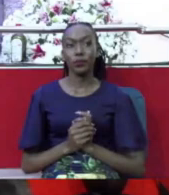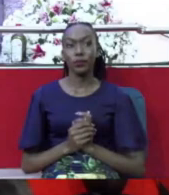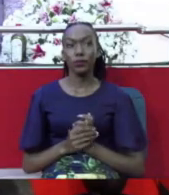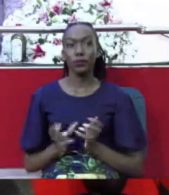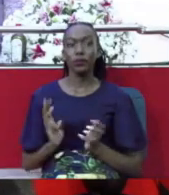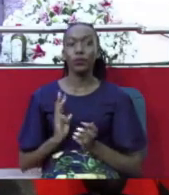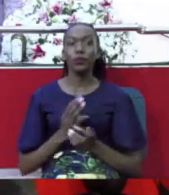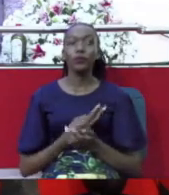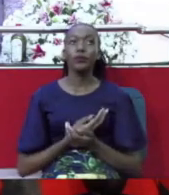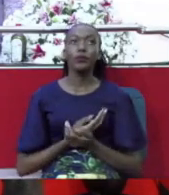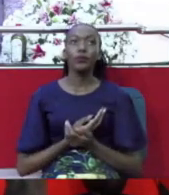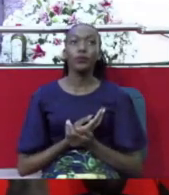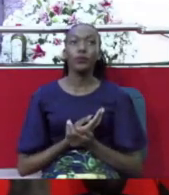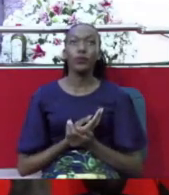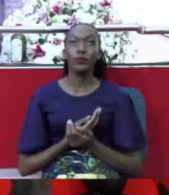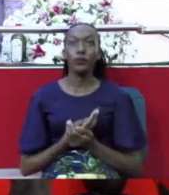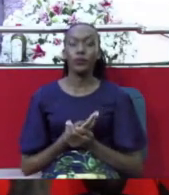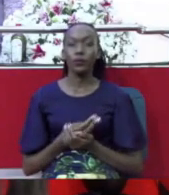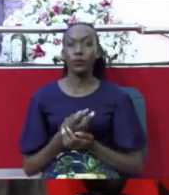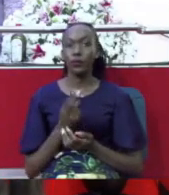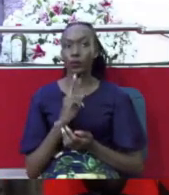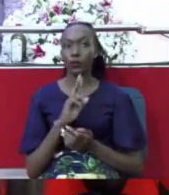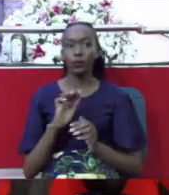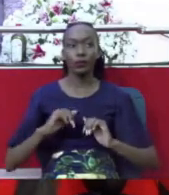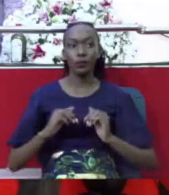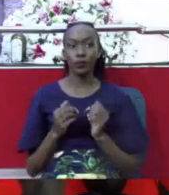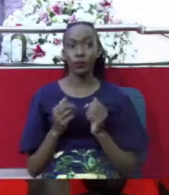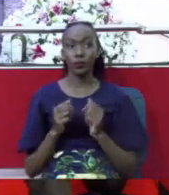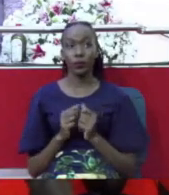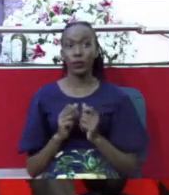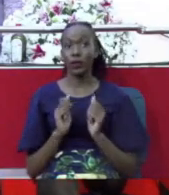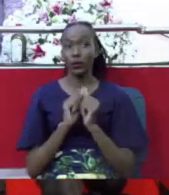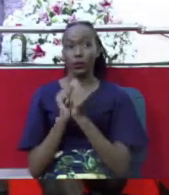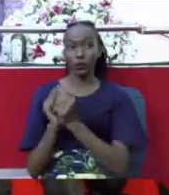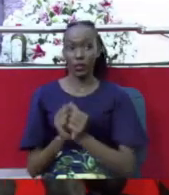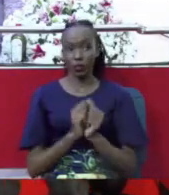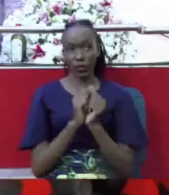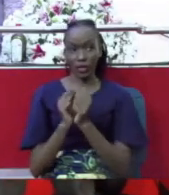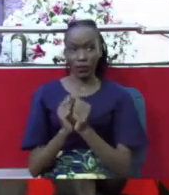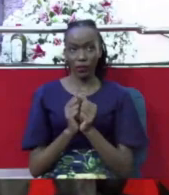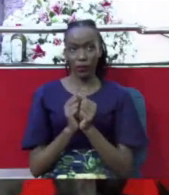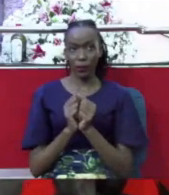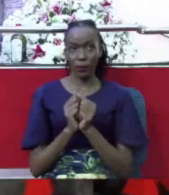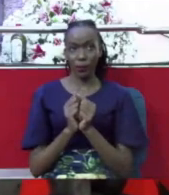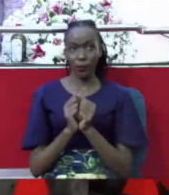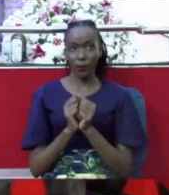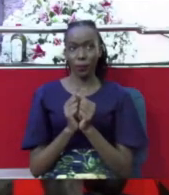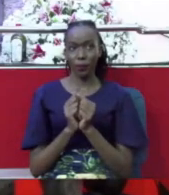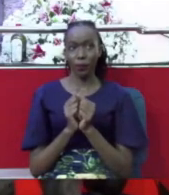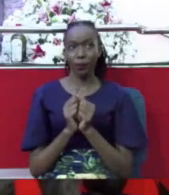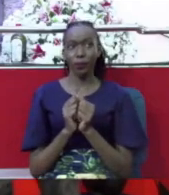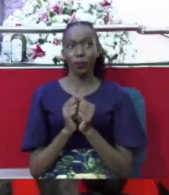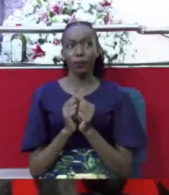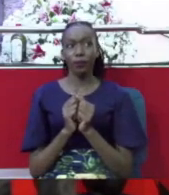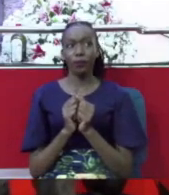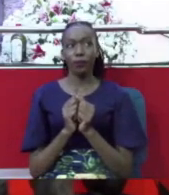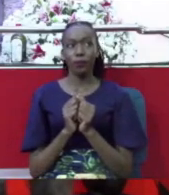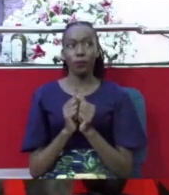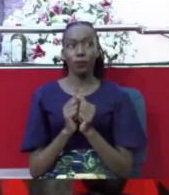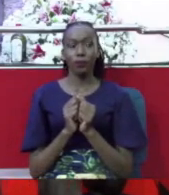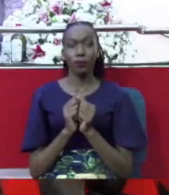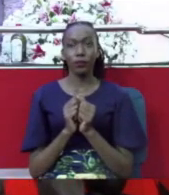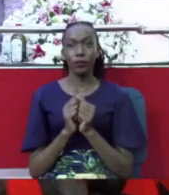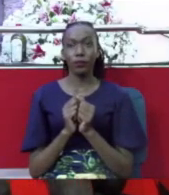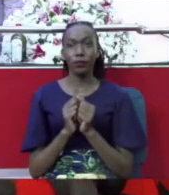We are delighted to be together. I should give you a disclaimer that today may not be your conventional sermon. I want us to provoke